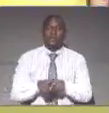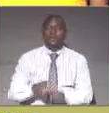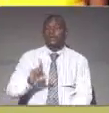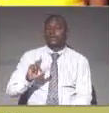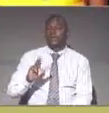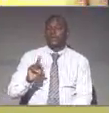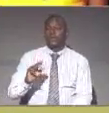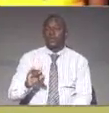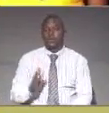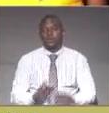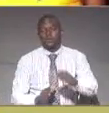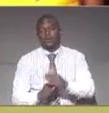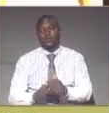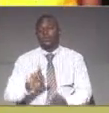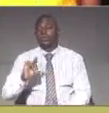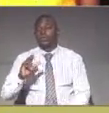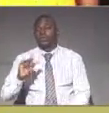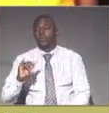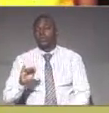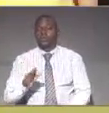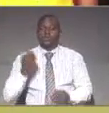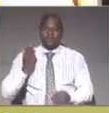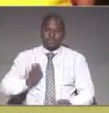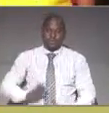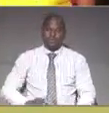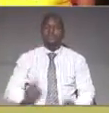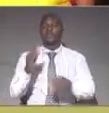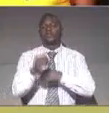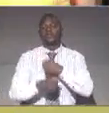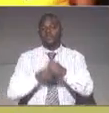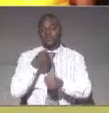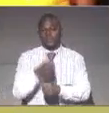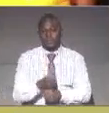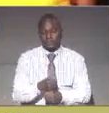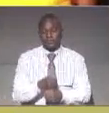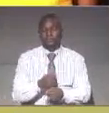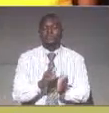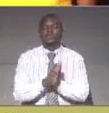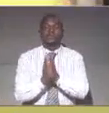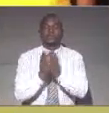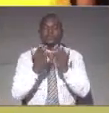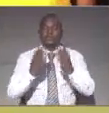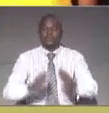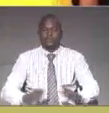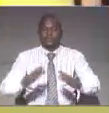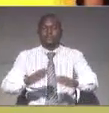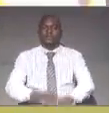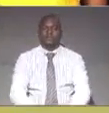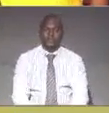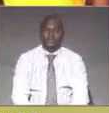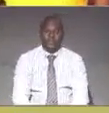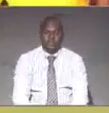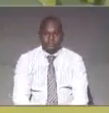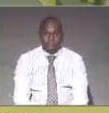Lukwago as the Tom Ranga Most Disciplined Player of the Year. Ngabo Emon, reporting for Ubc TV.